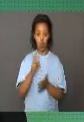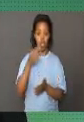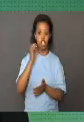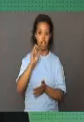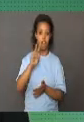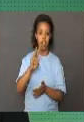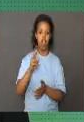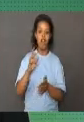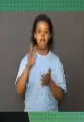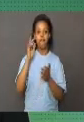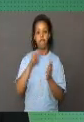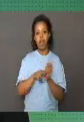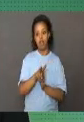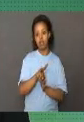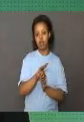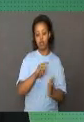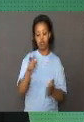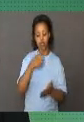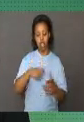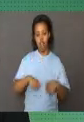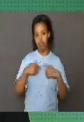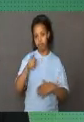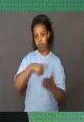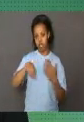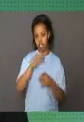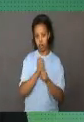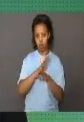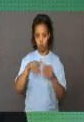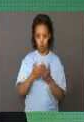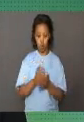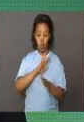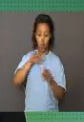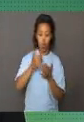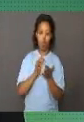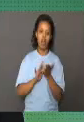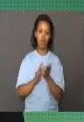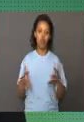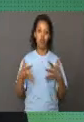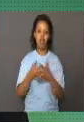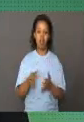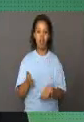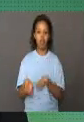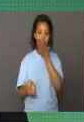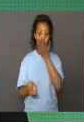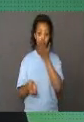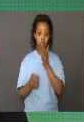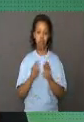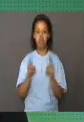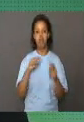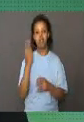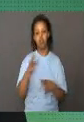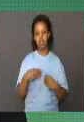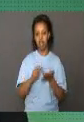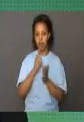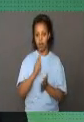cycle, it is important that the drugs are taken together. There are